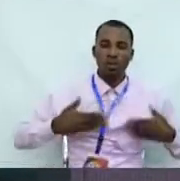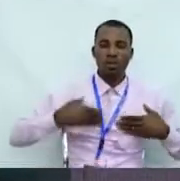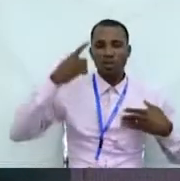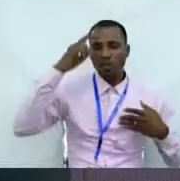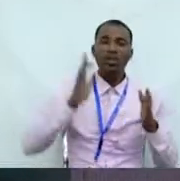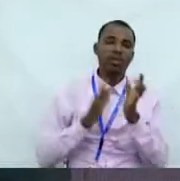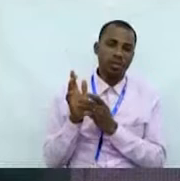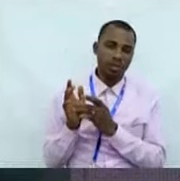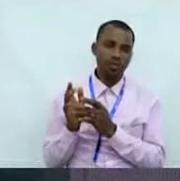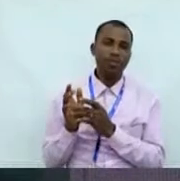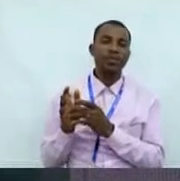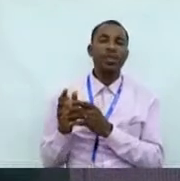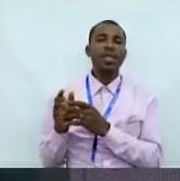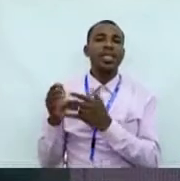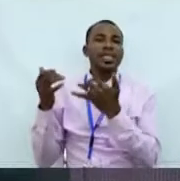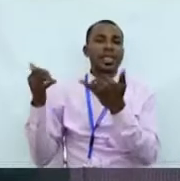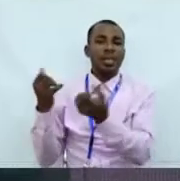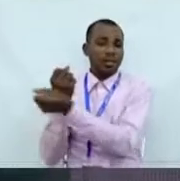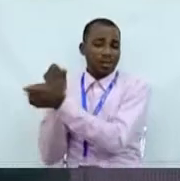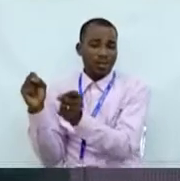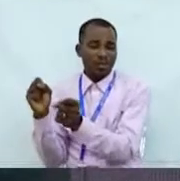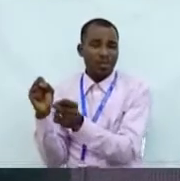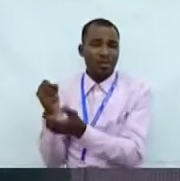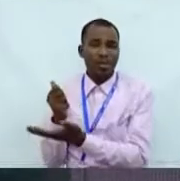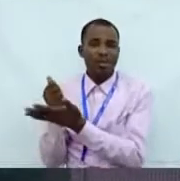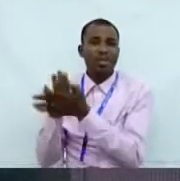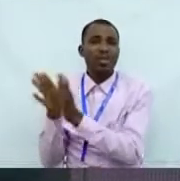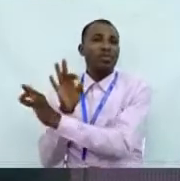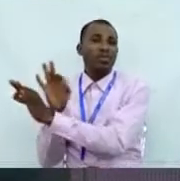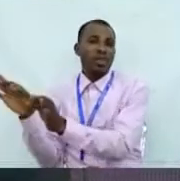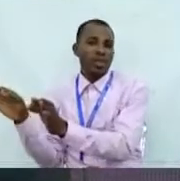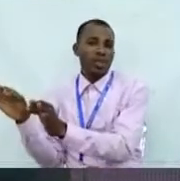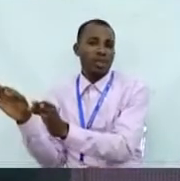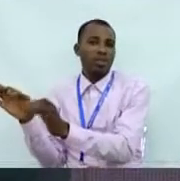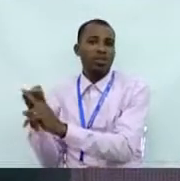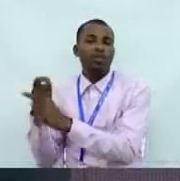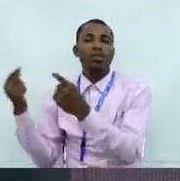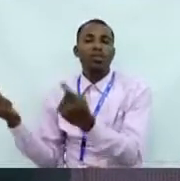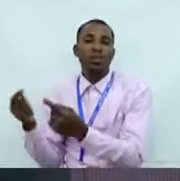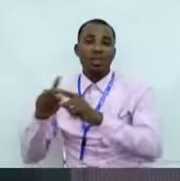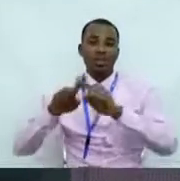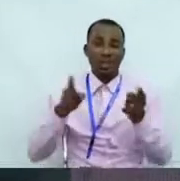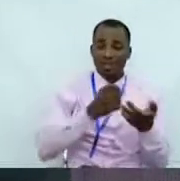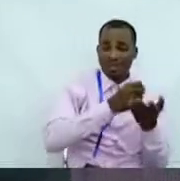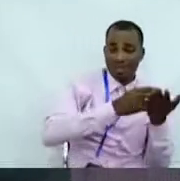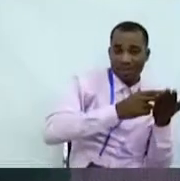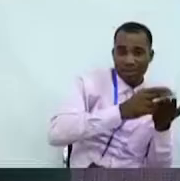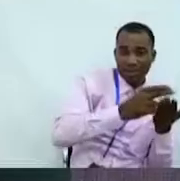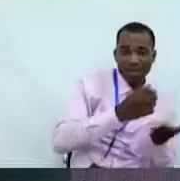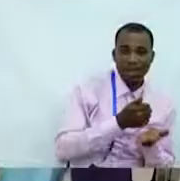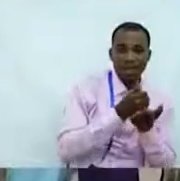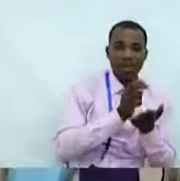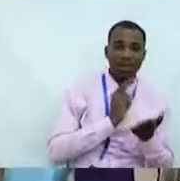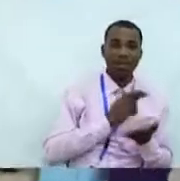from outward sins and condemnation. Sanctification makes us free indeed from inward